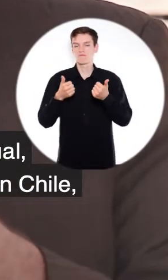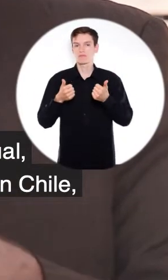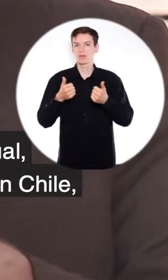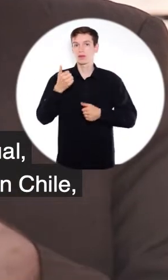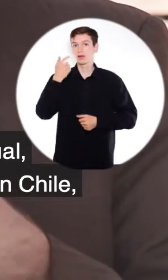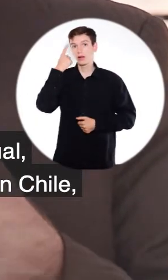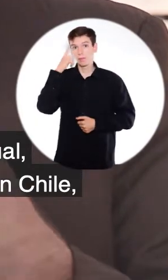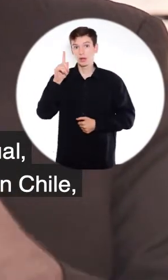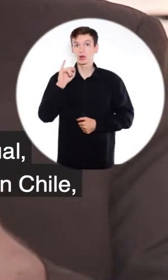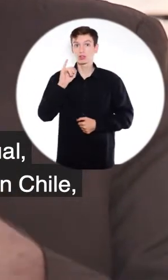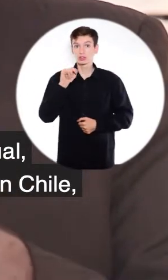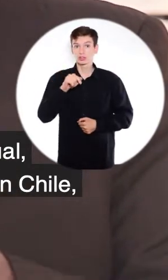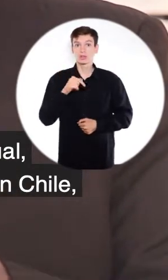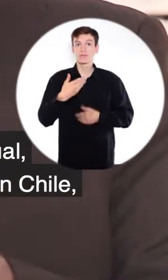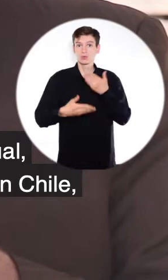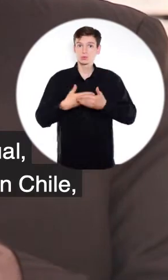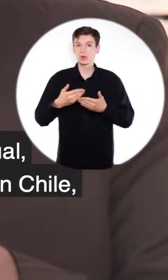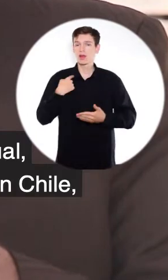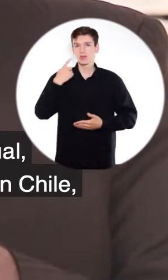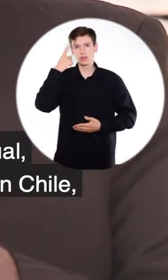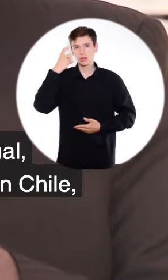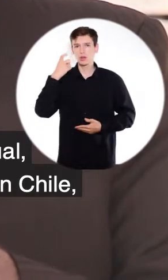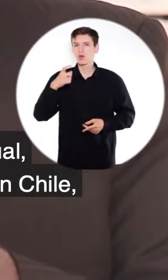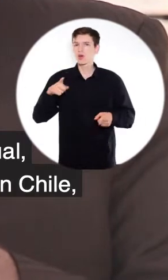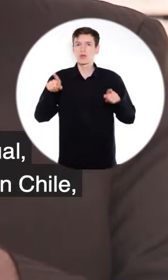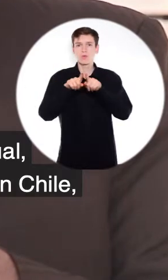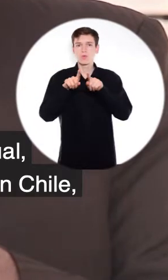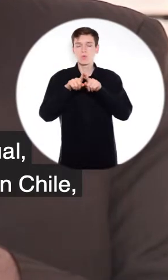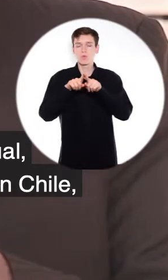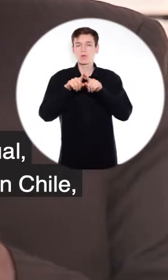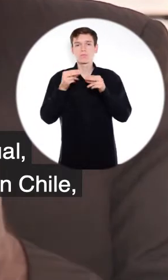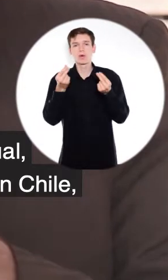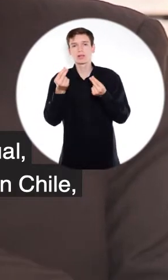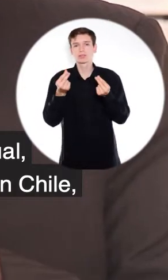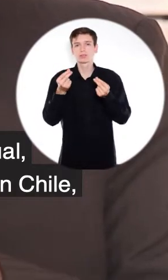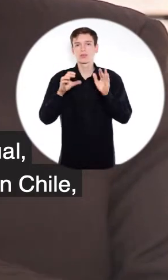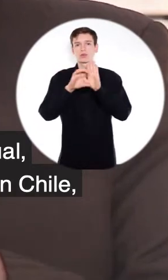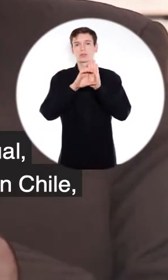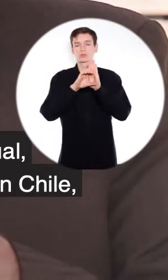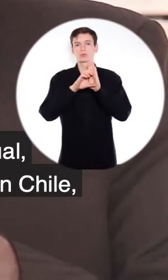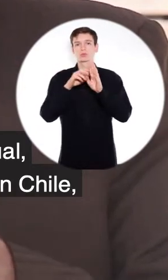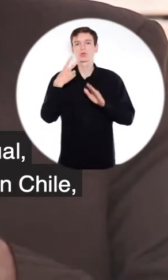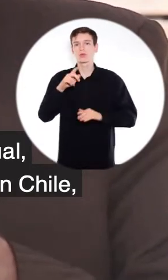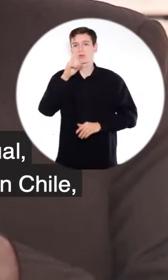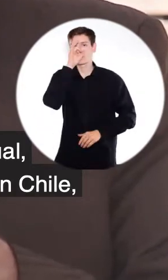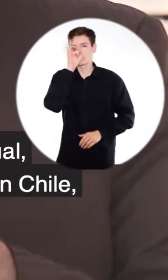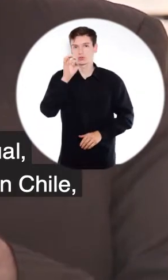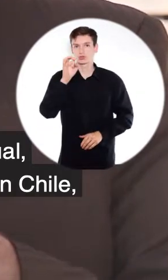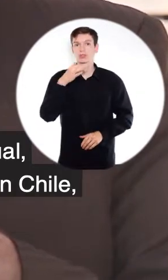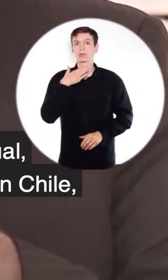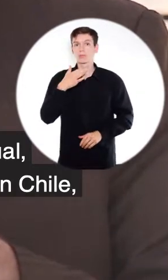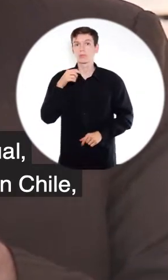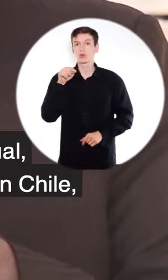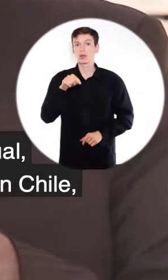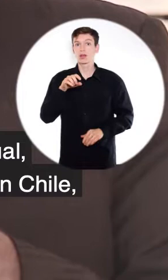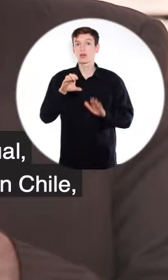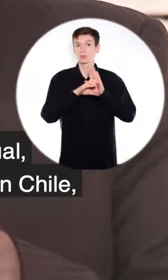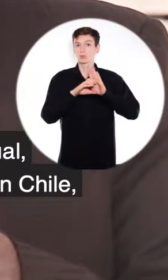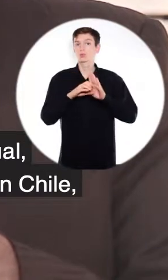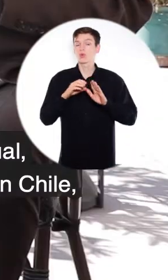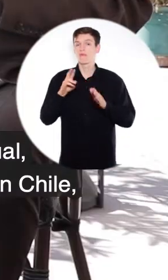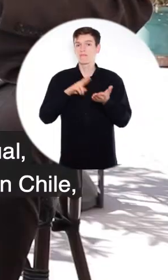exists. Some people would like to see a very major constitutional reform in Chile. And so can you do that in this way? And I